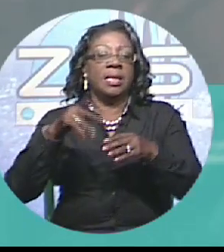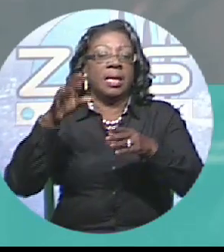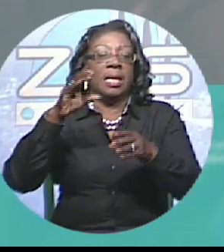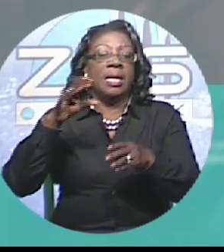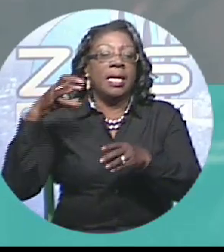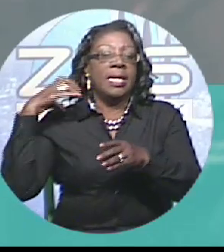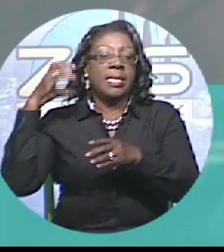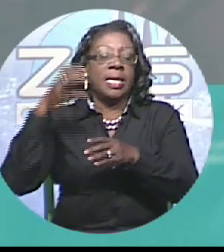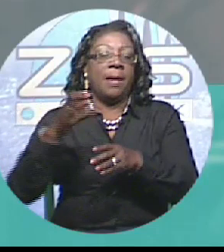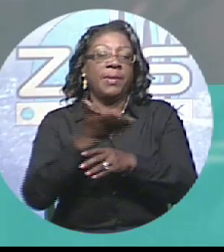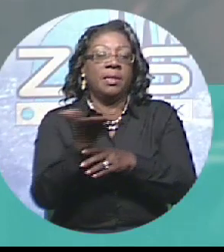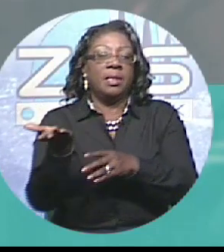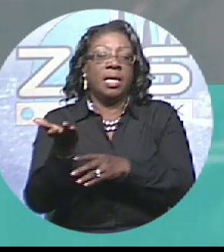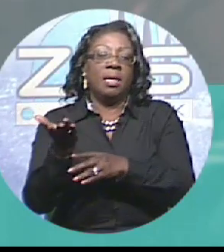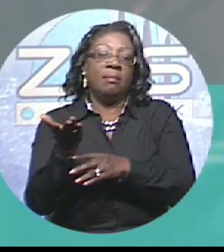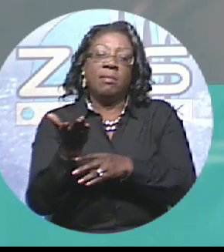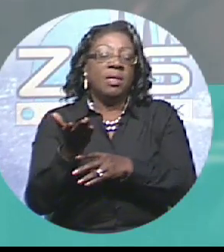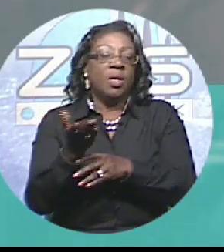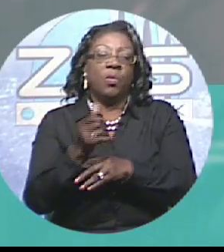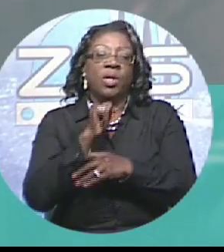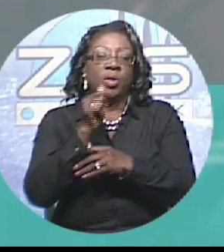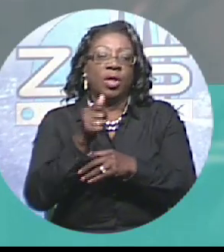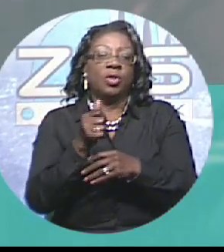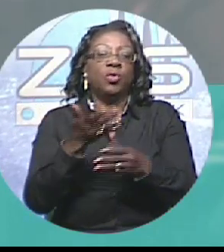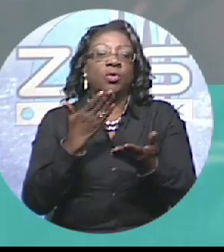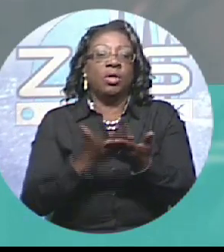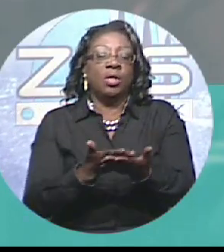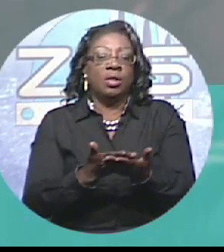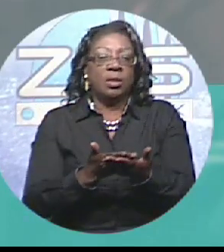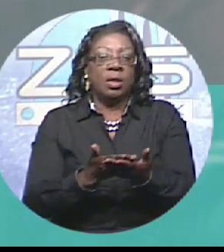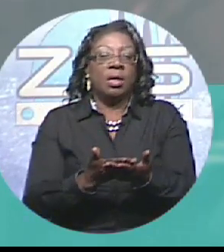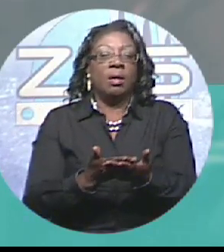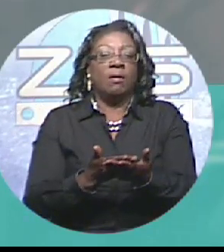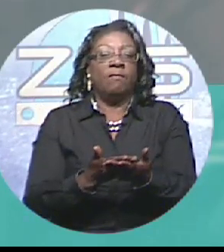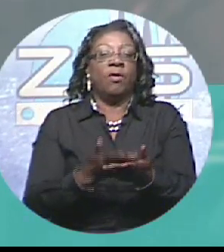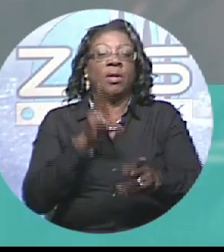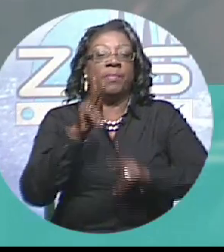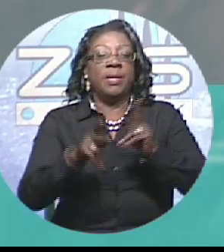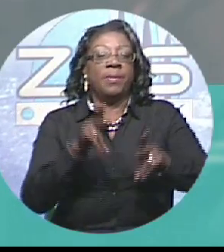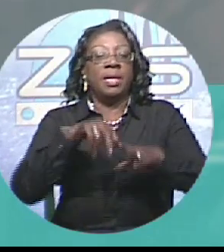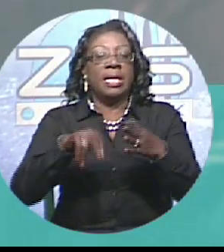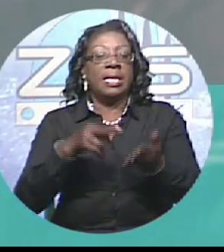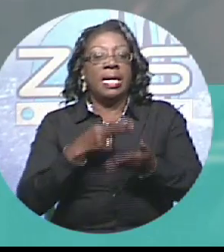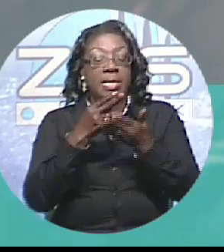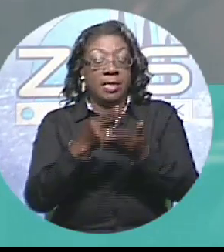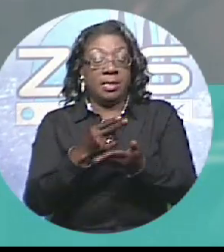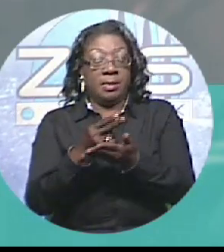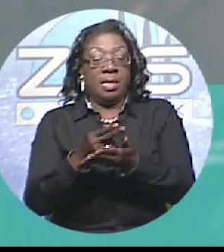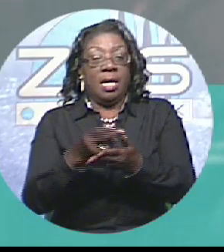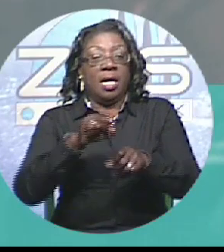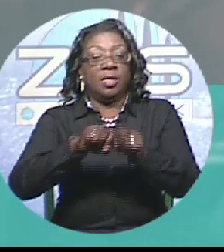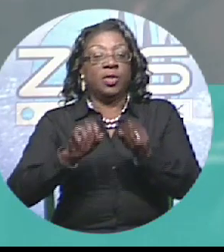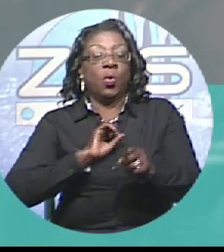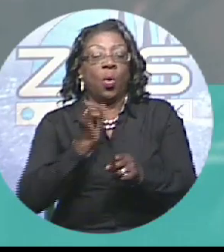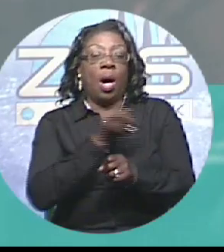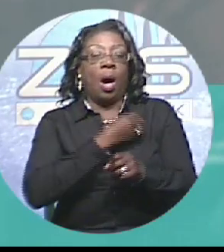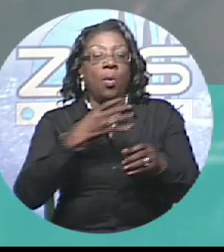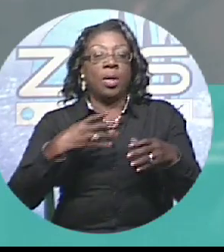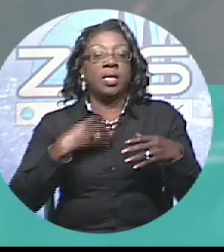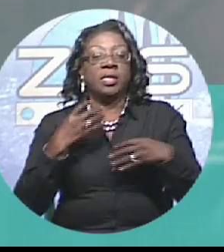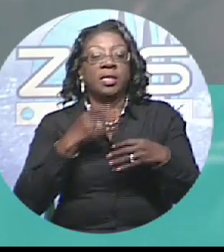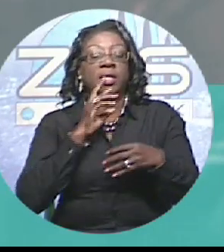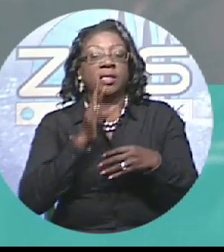not bode well for the migrant issue out of the north of Haiti. So our concern